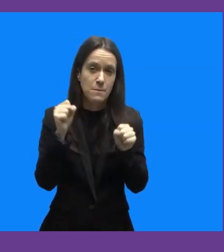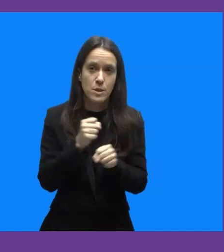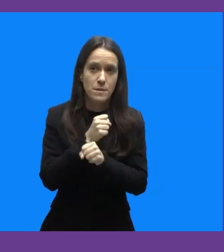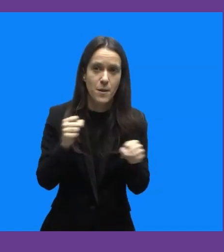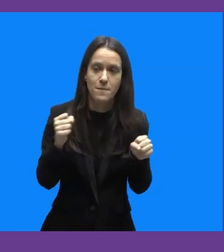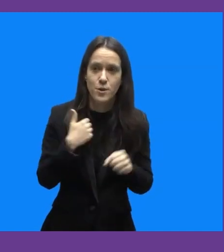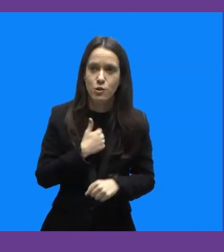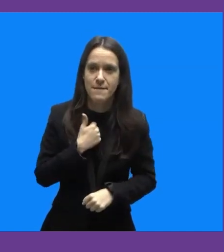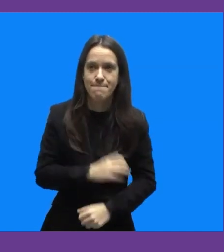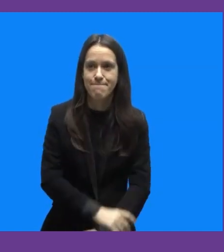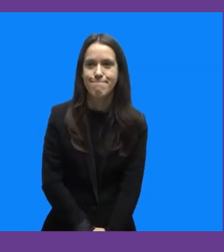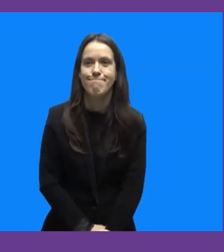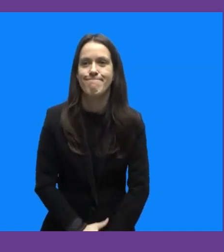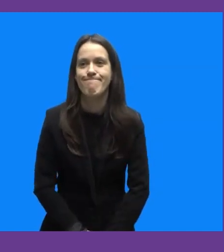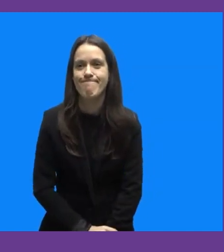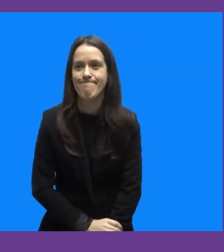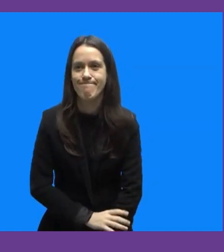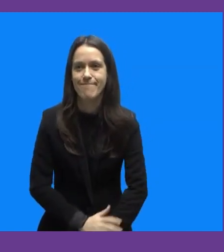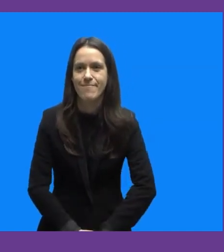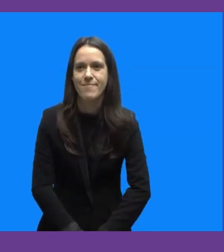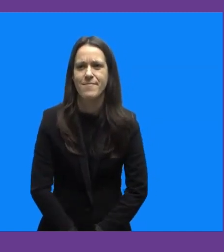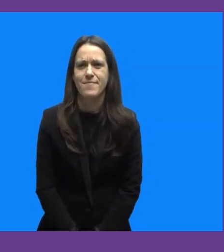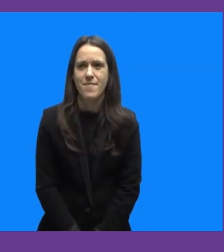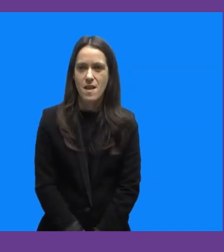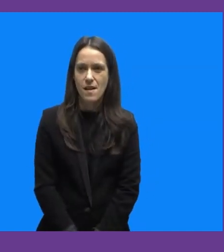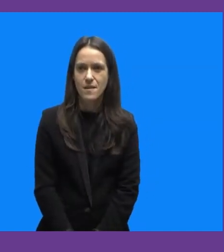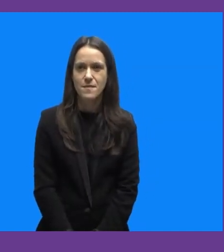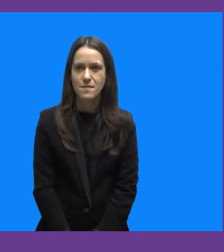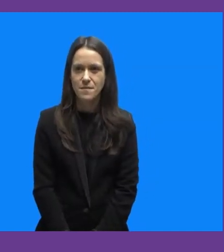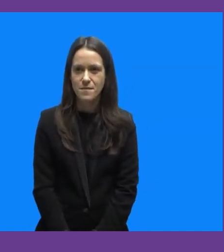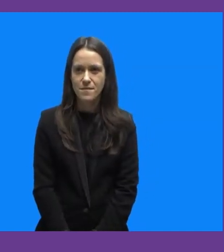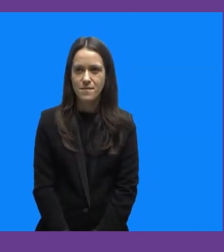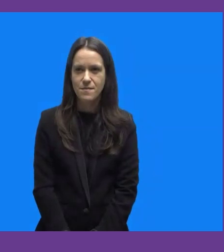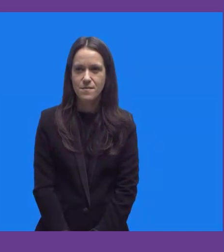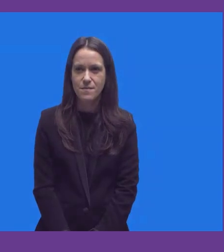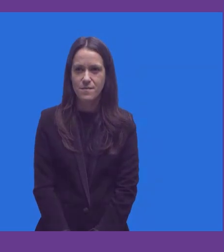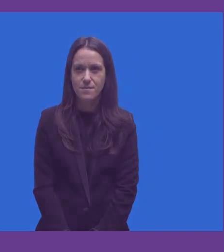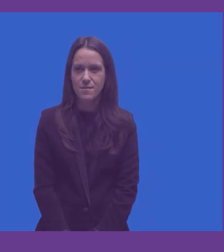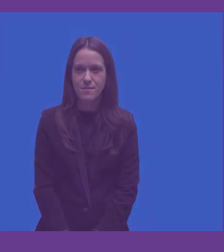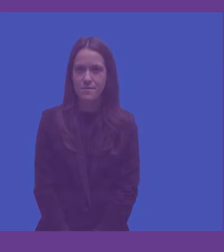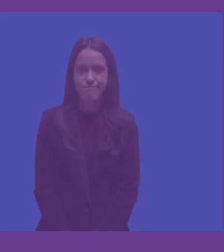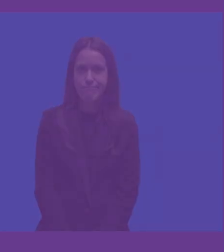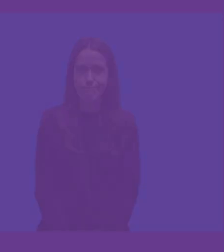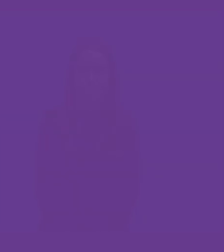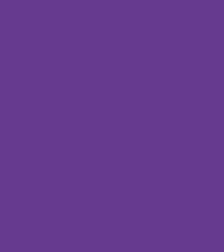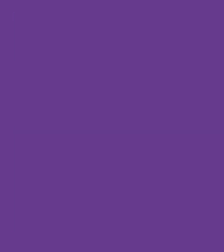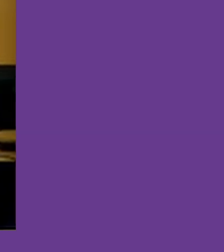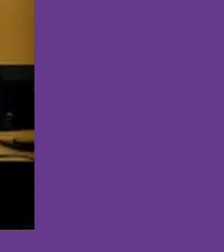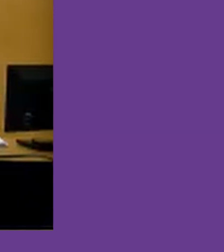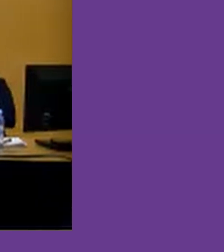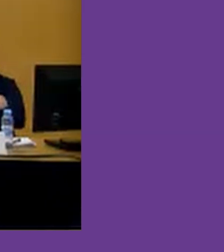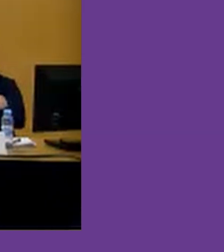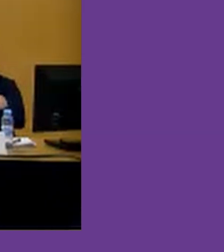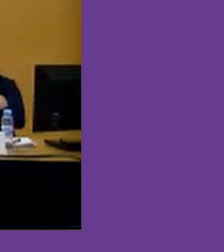this platform and product, but I'm wondering if that has kind of flipped around at all in terms of how, I think